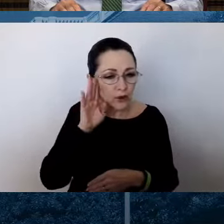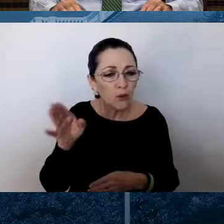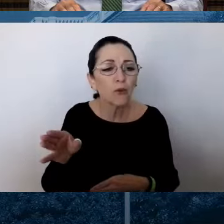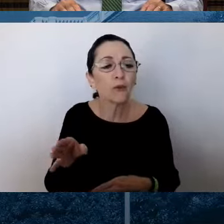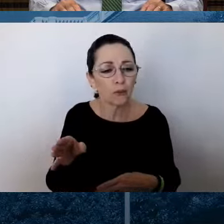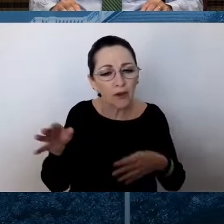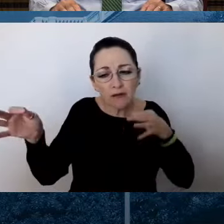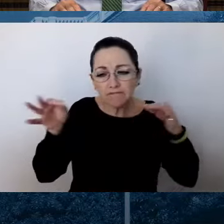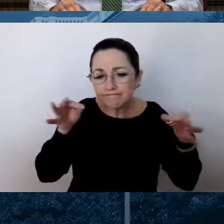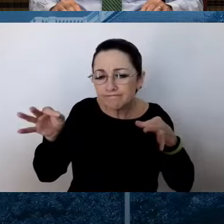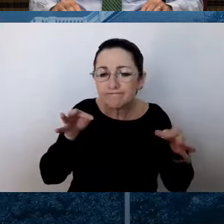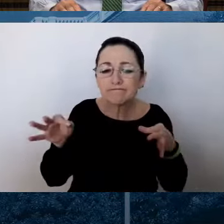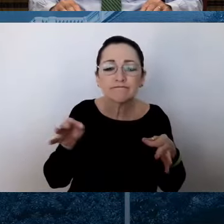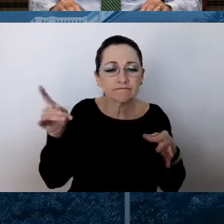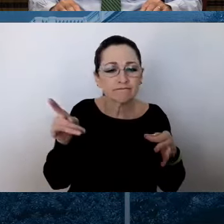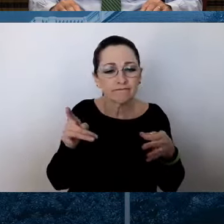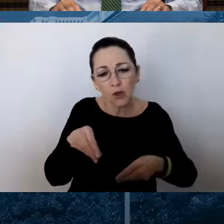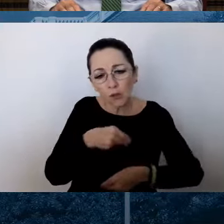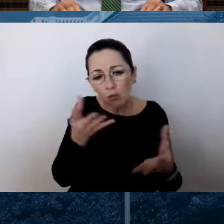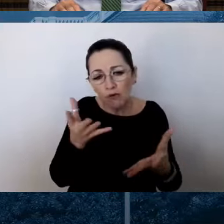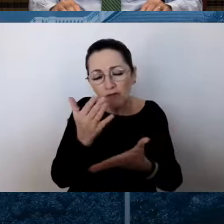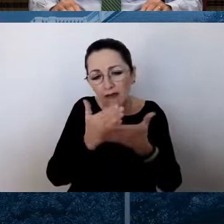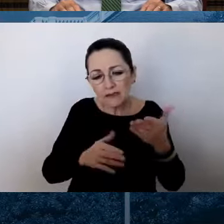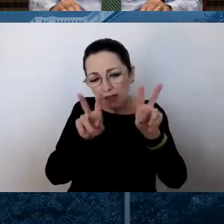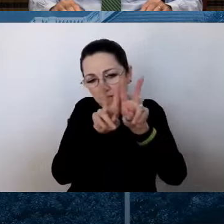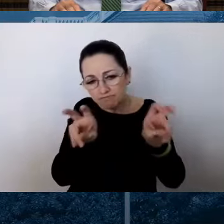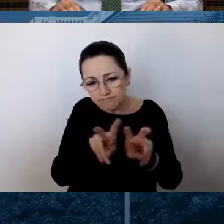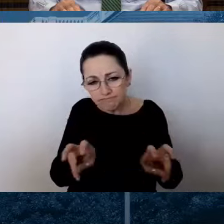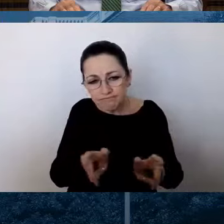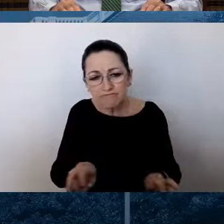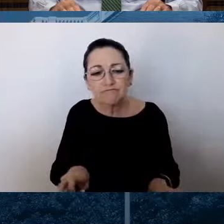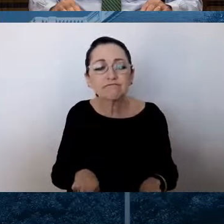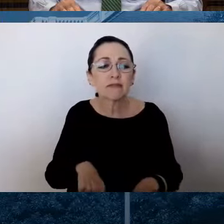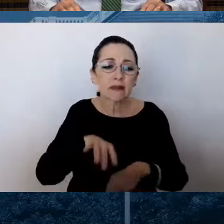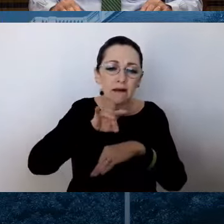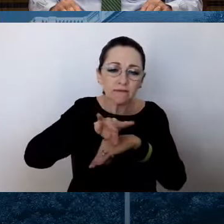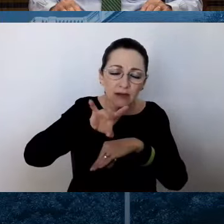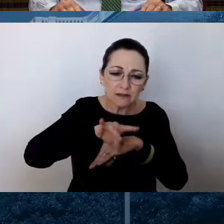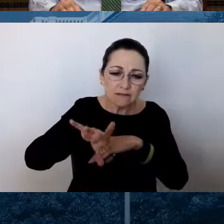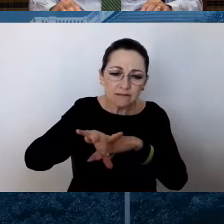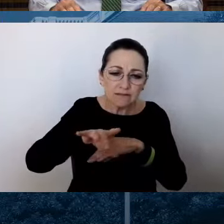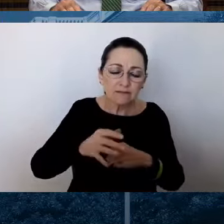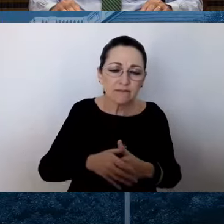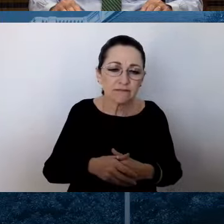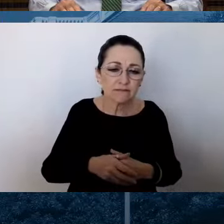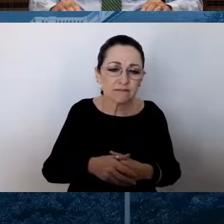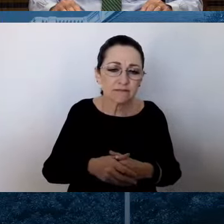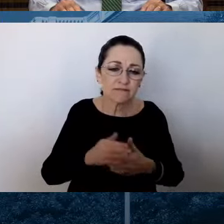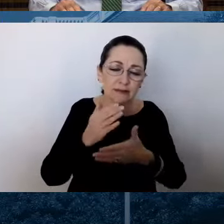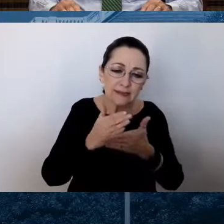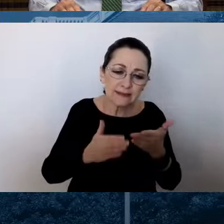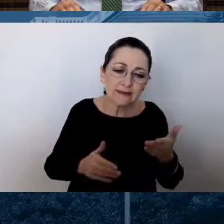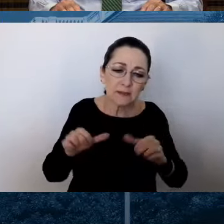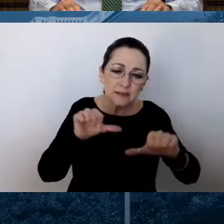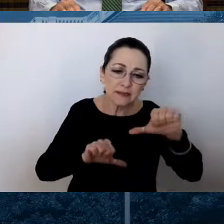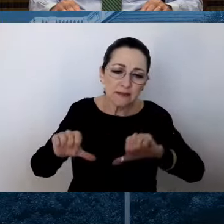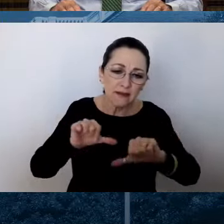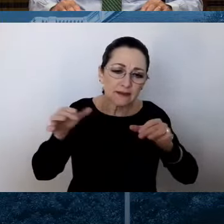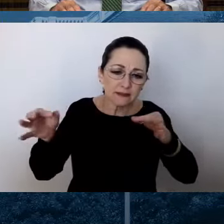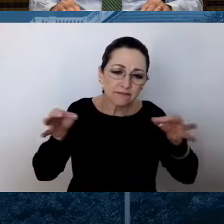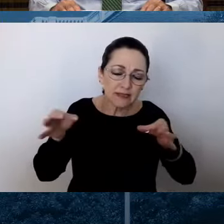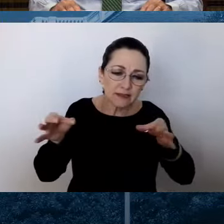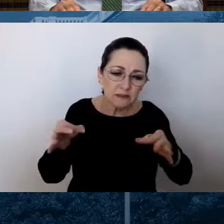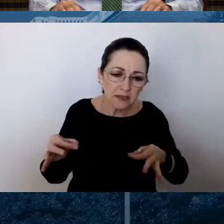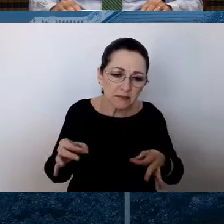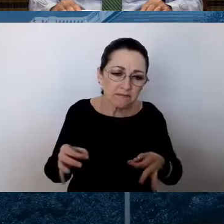into these numbers, give some advice and add some science to the presentation